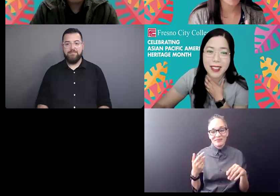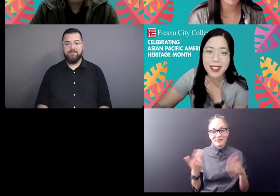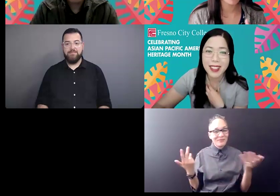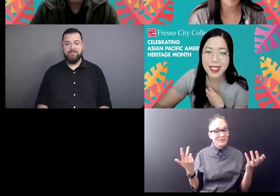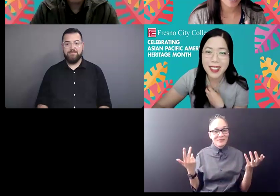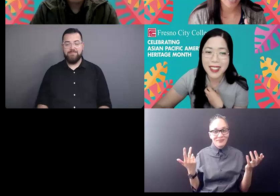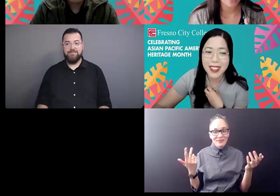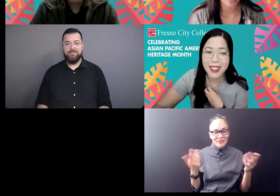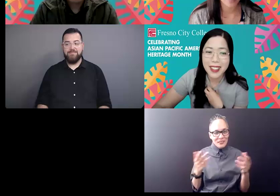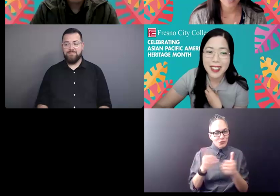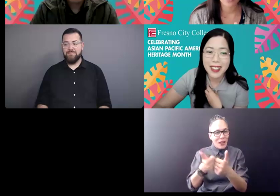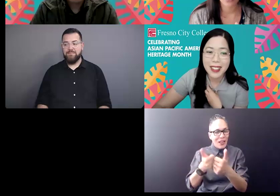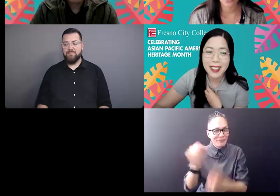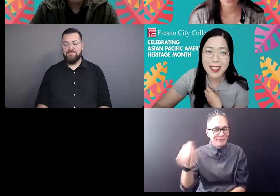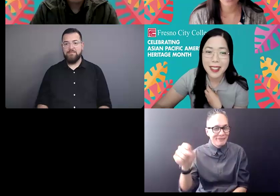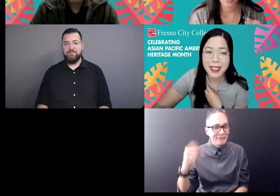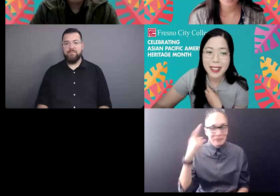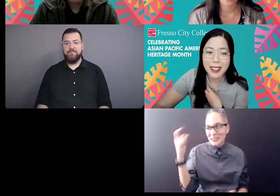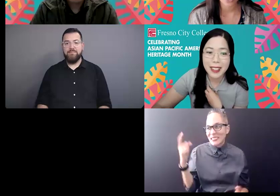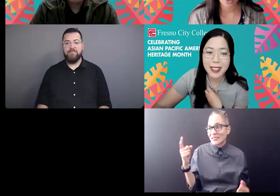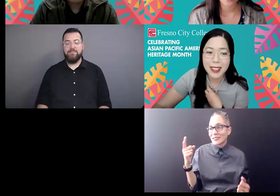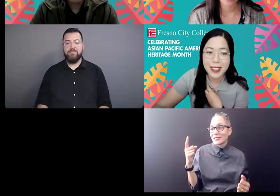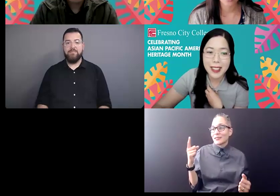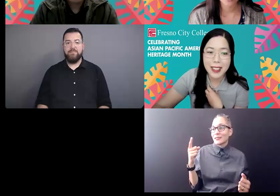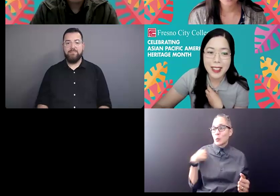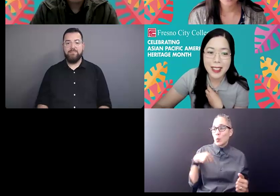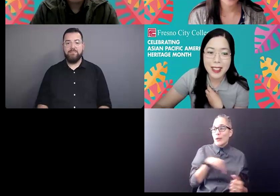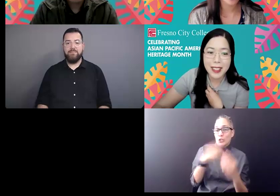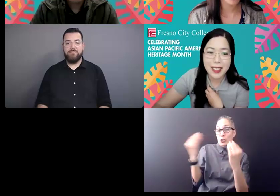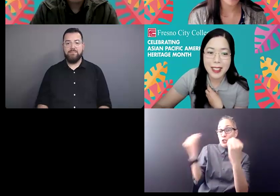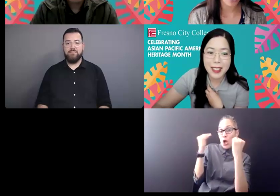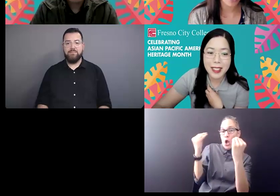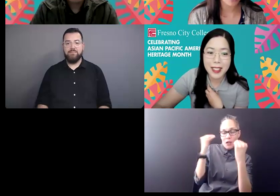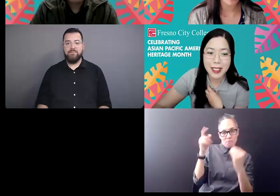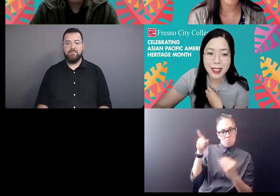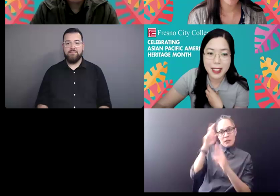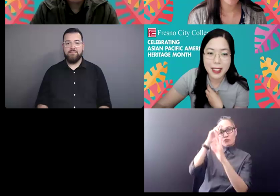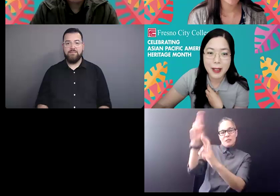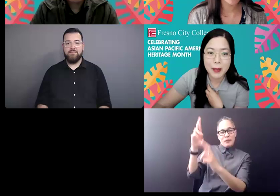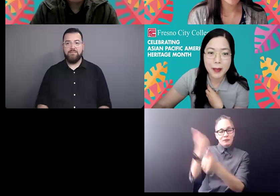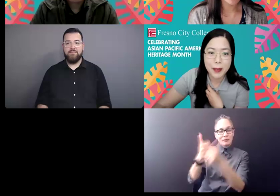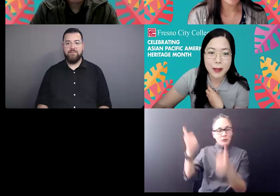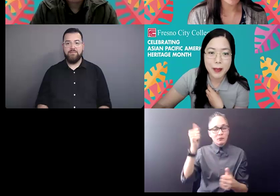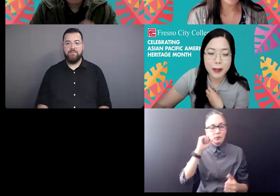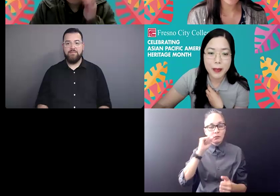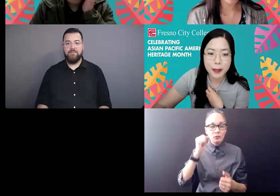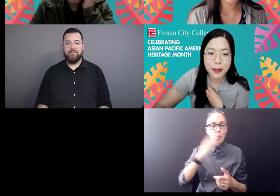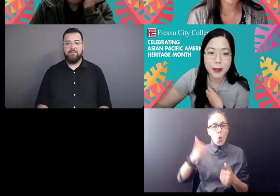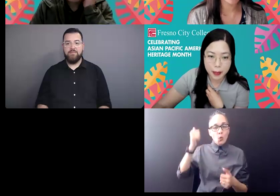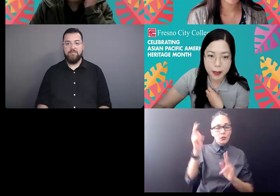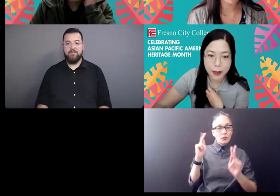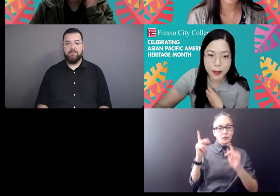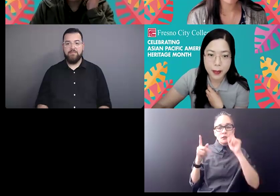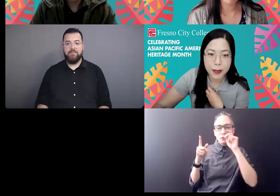it was very challenging because we're raised and taught to, respect our elders and do